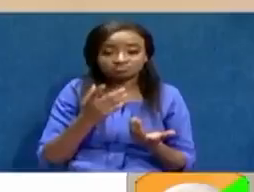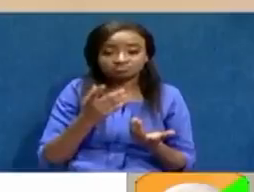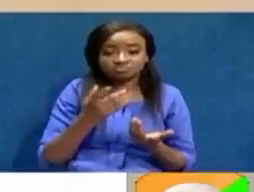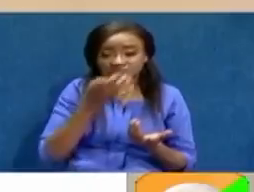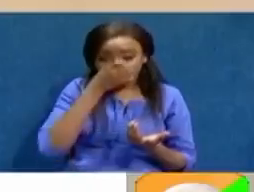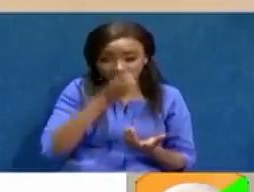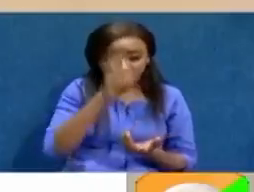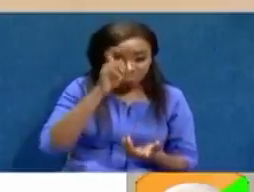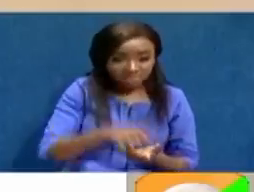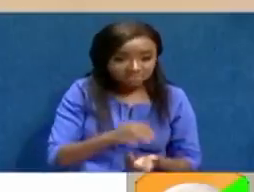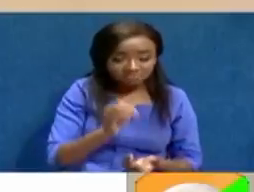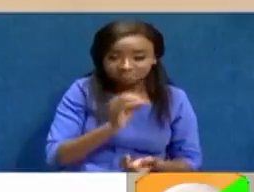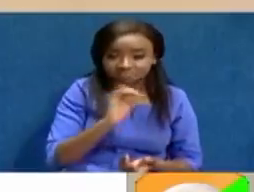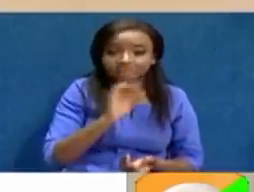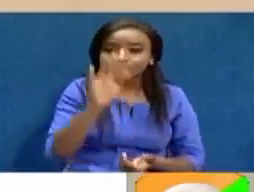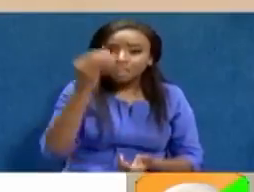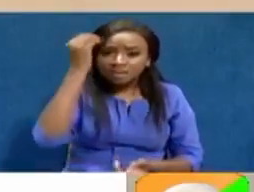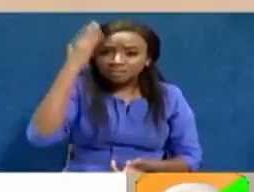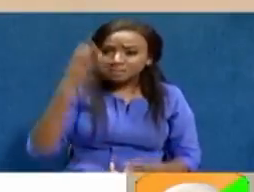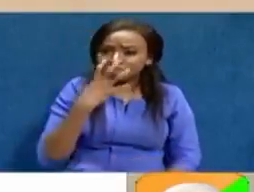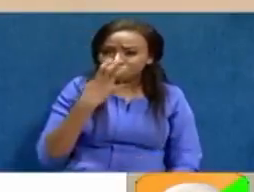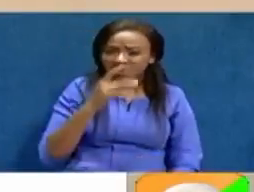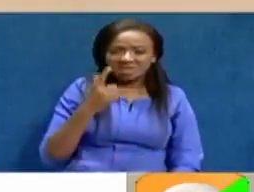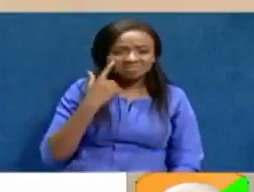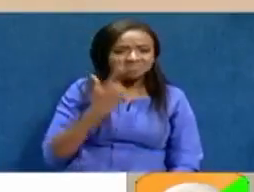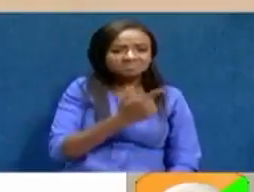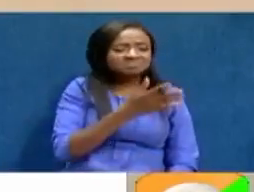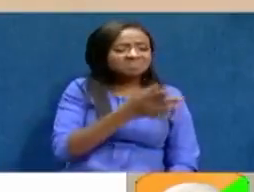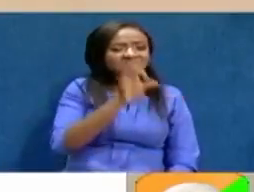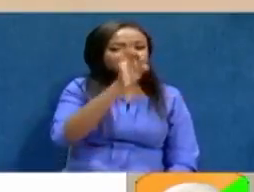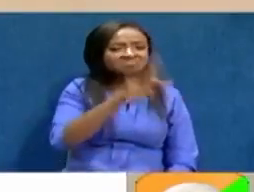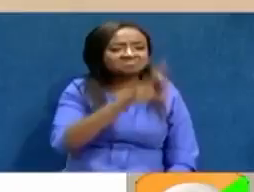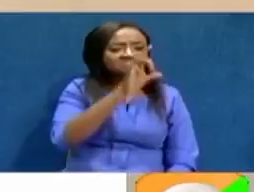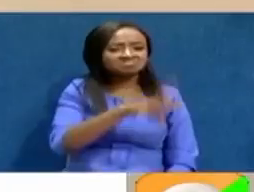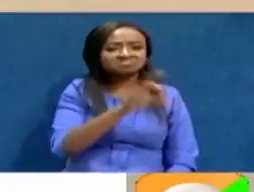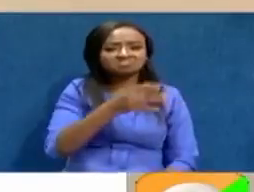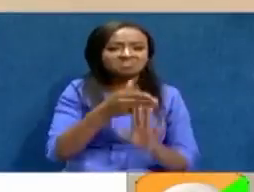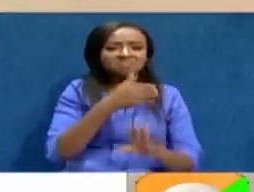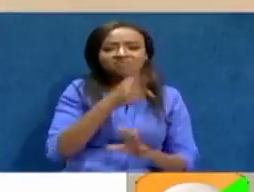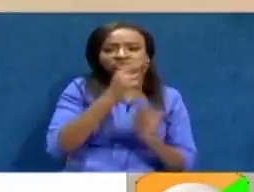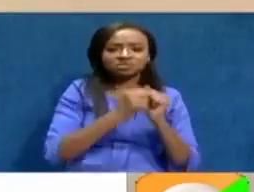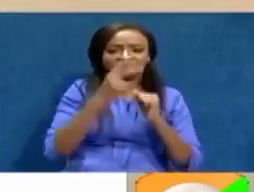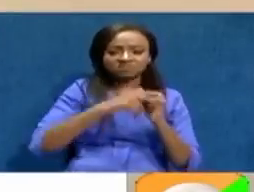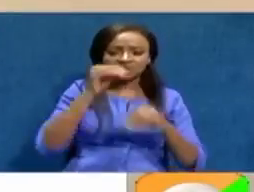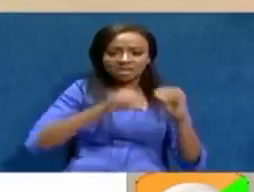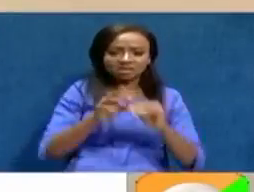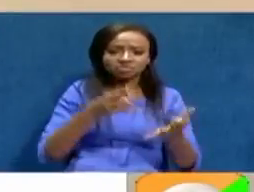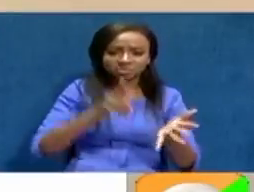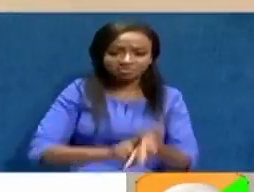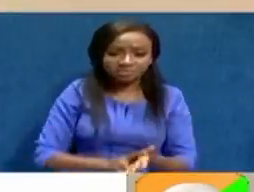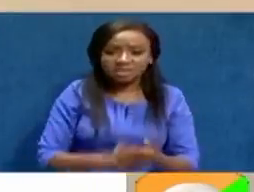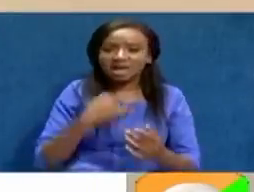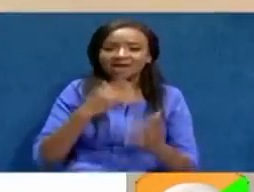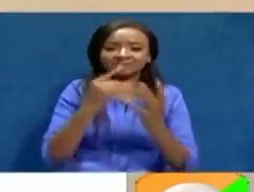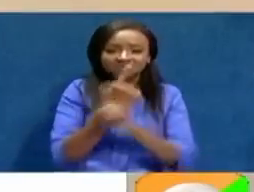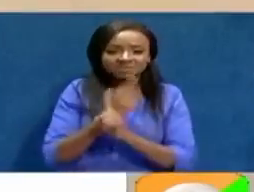Anyone remember ODM's irreducible minimums to the commission before the repeat elections of 2017? They touched on a range of